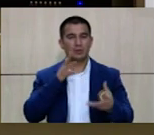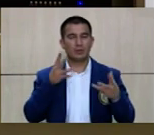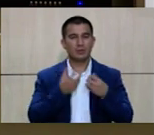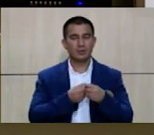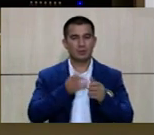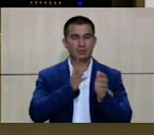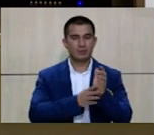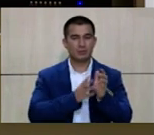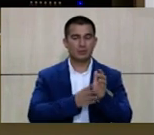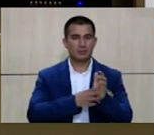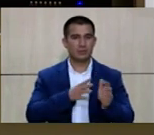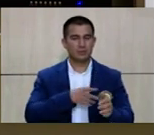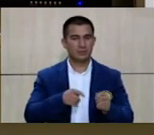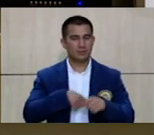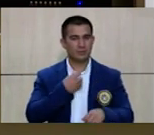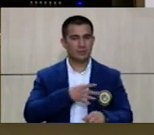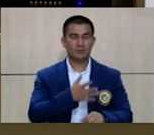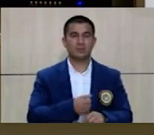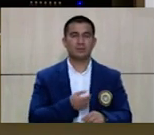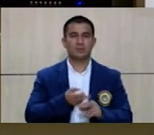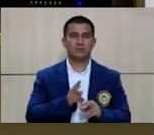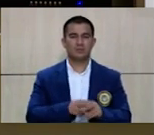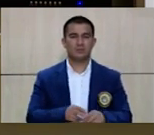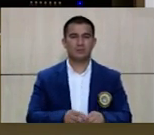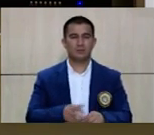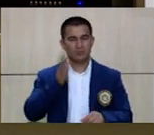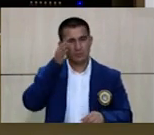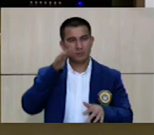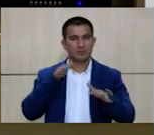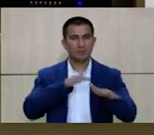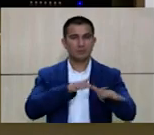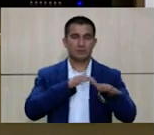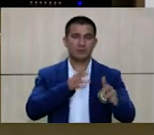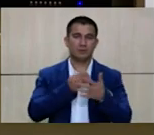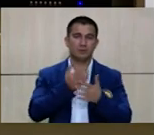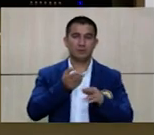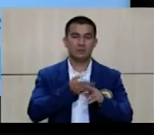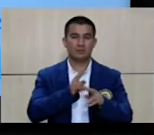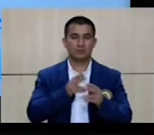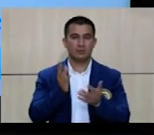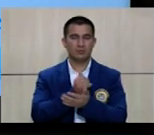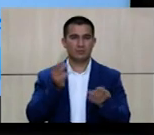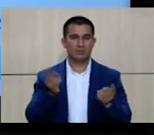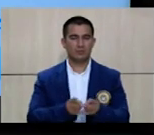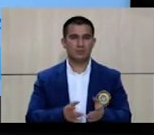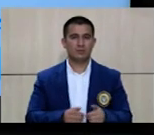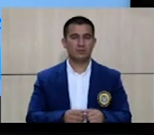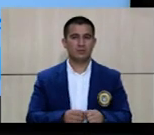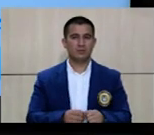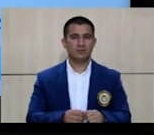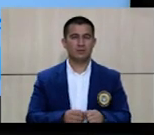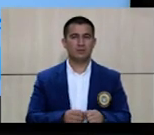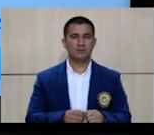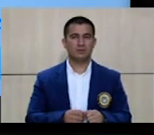soat sarfladi. Har bir oqimning tezligini toping. Endi e'tibor